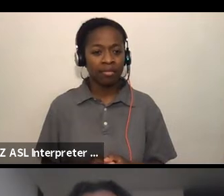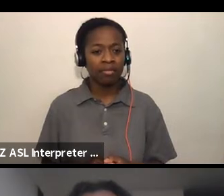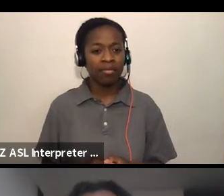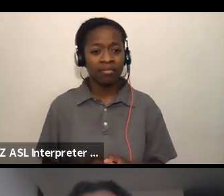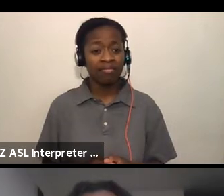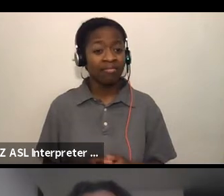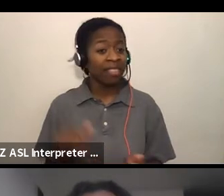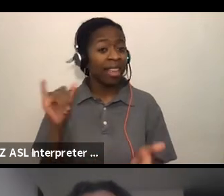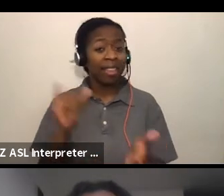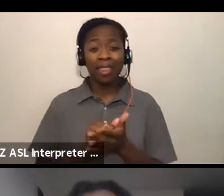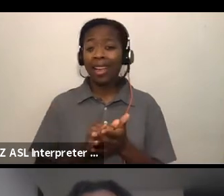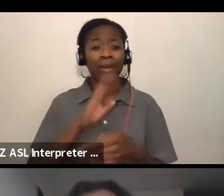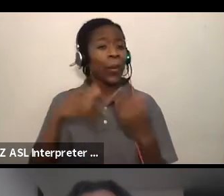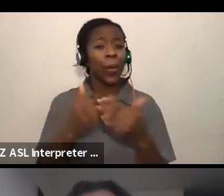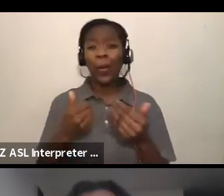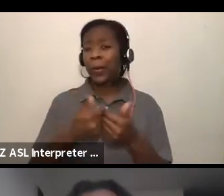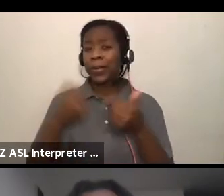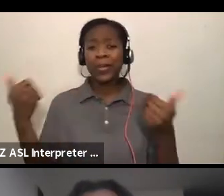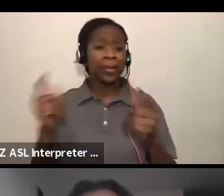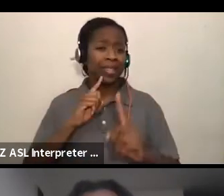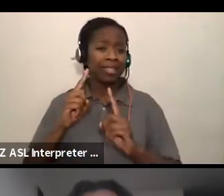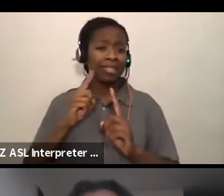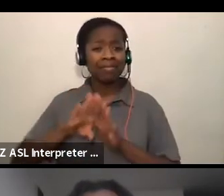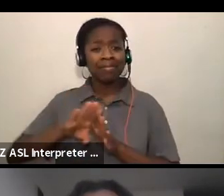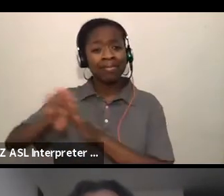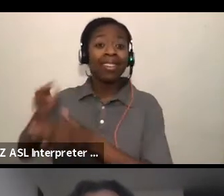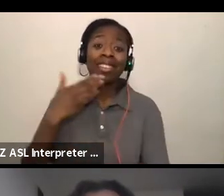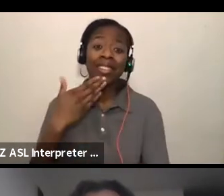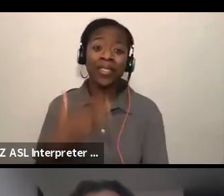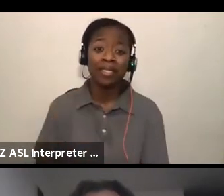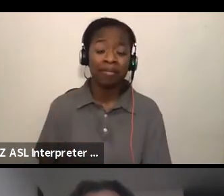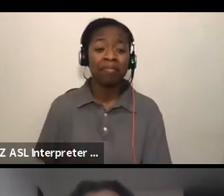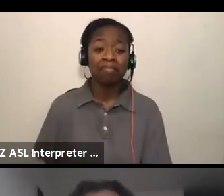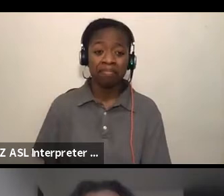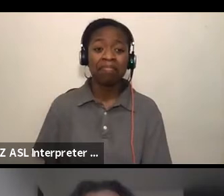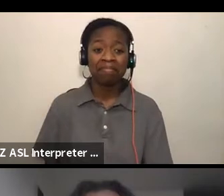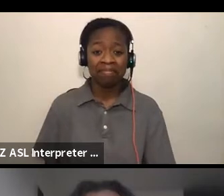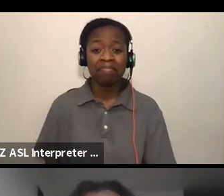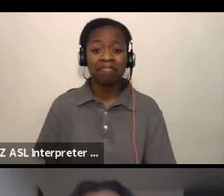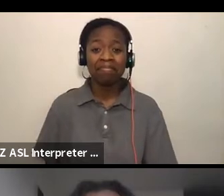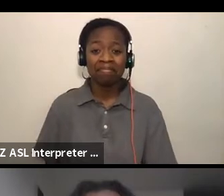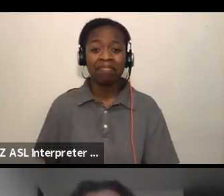That's a whole separate conversation in itself. So thank you. Thank you.